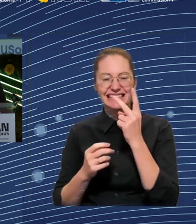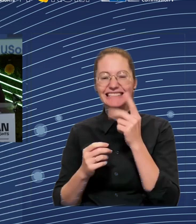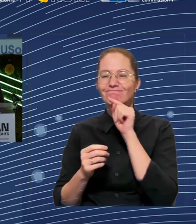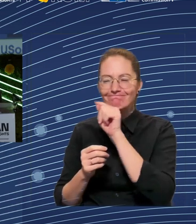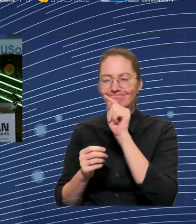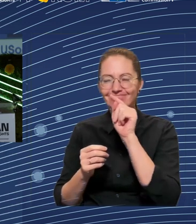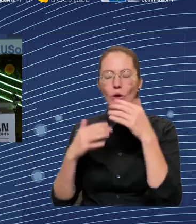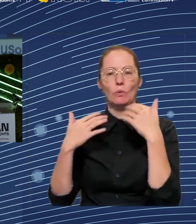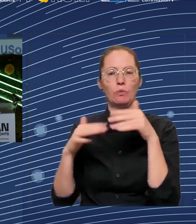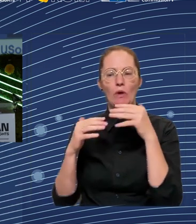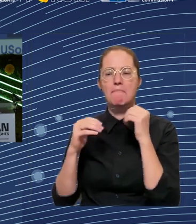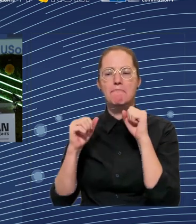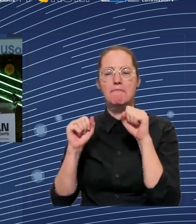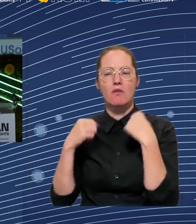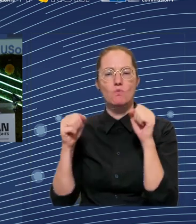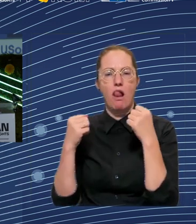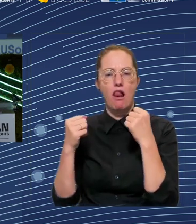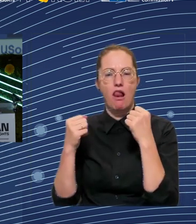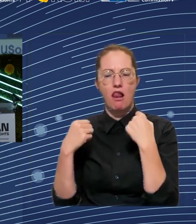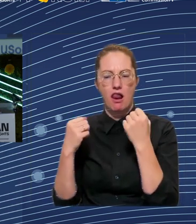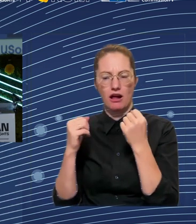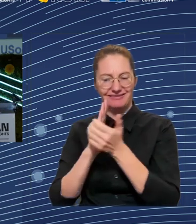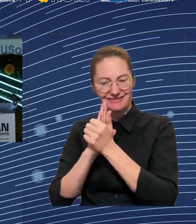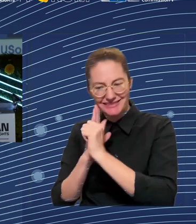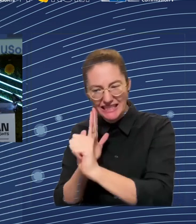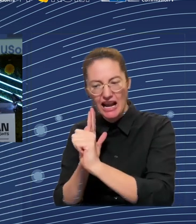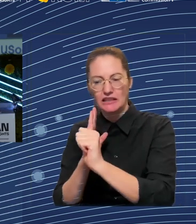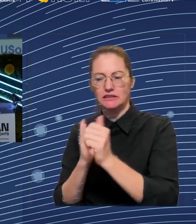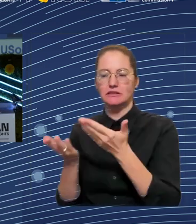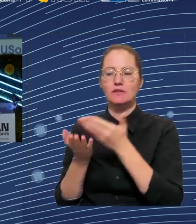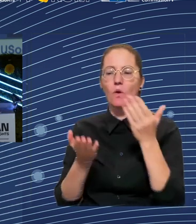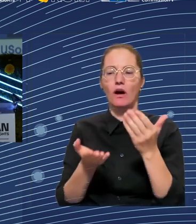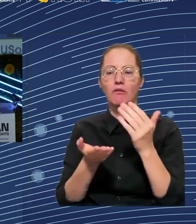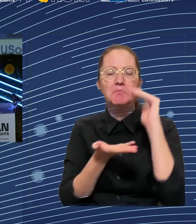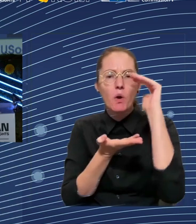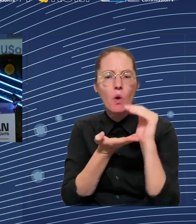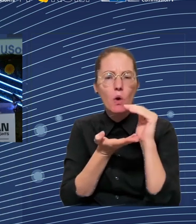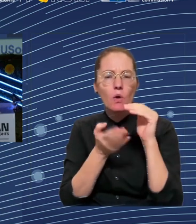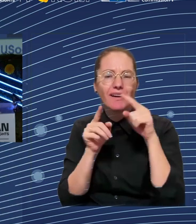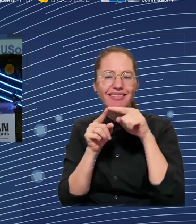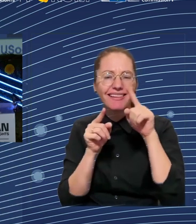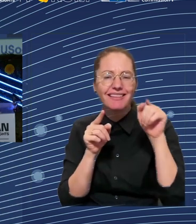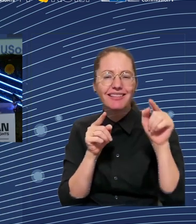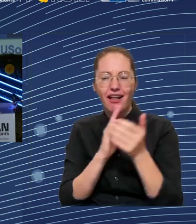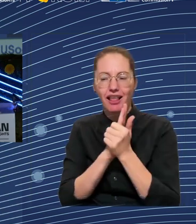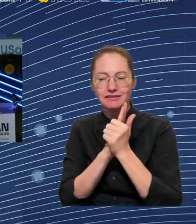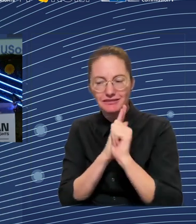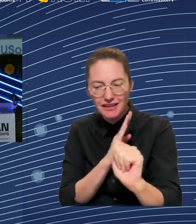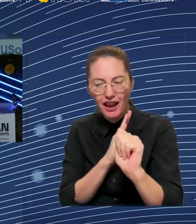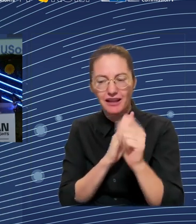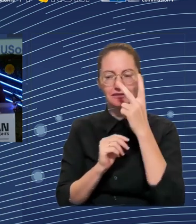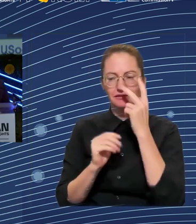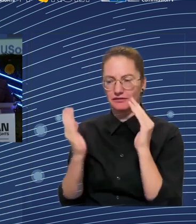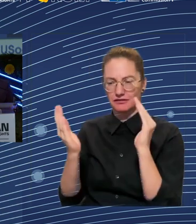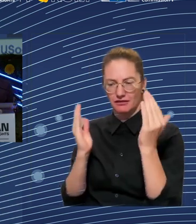report also finds that in some select occupations, limited supply of specific skills plays an important role. And